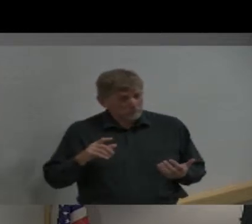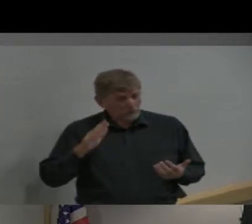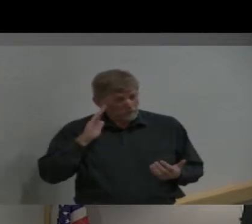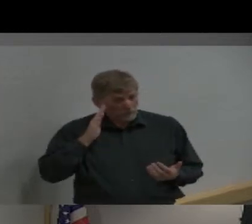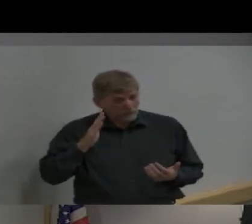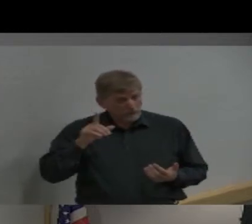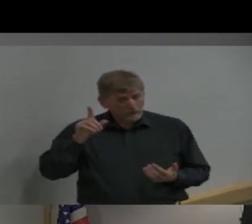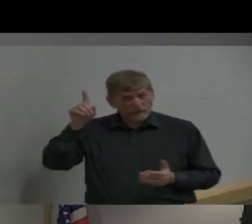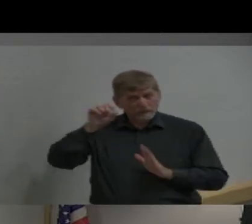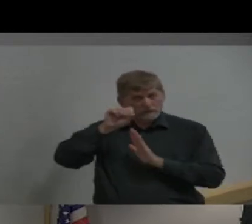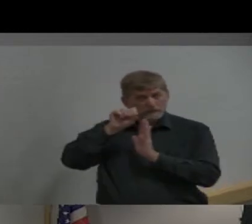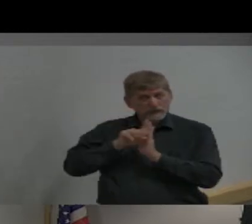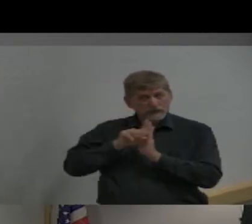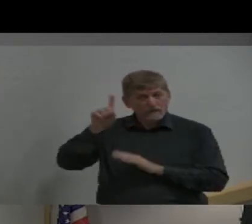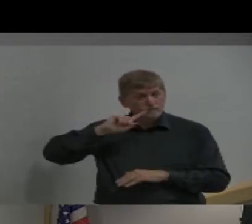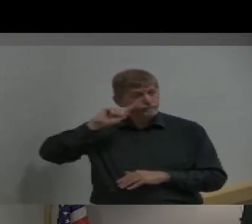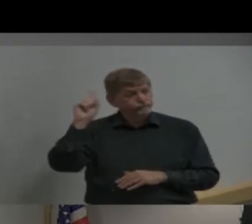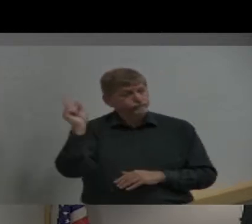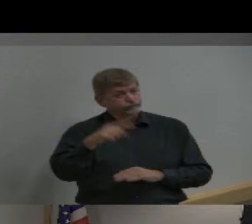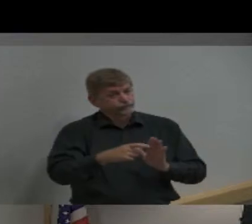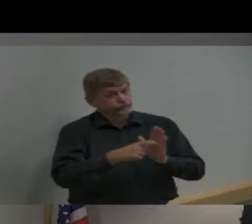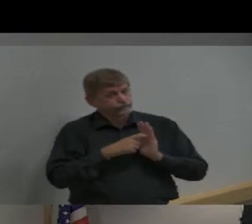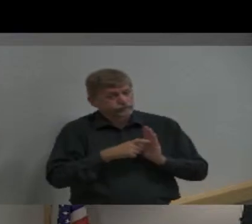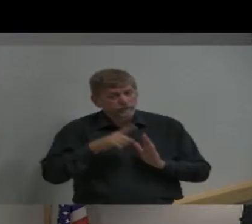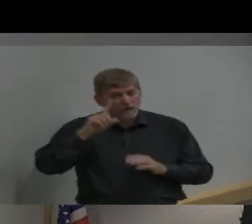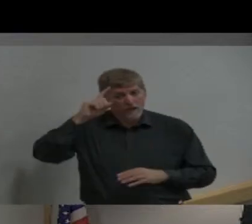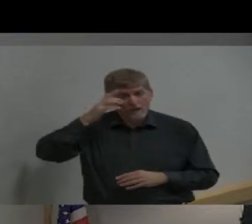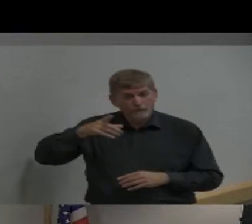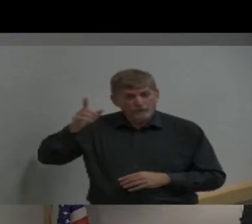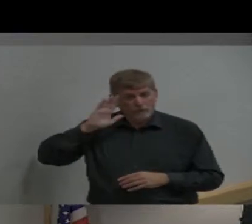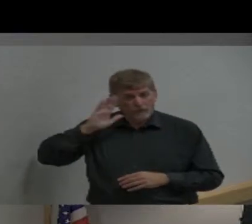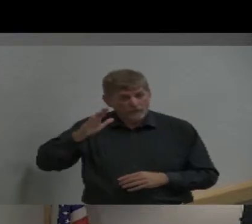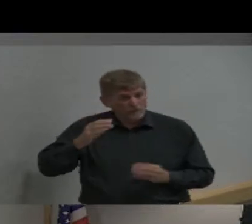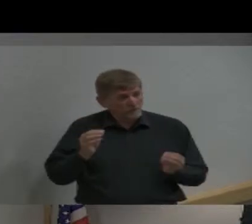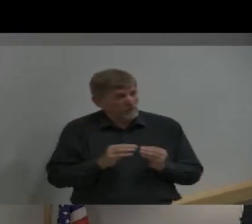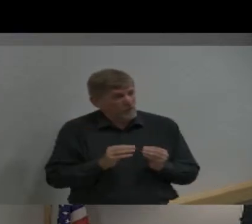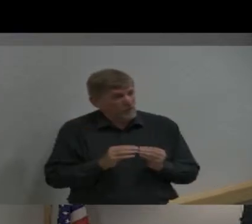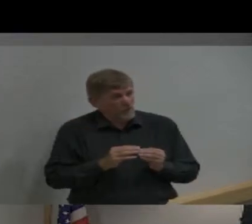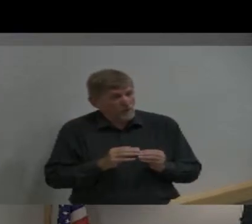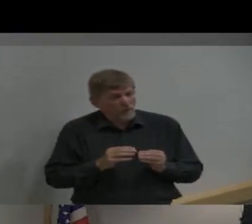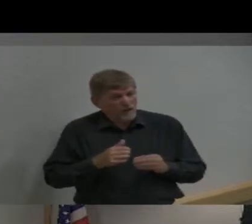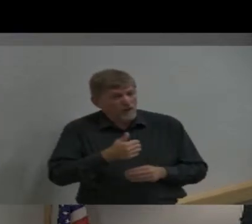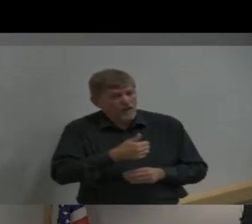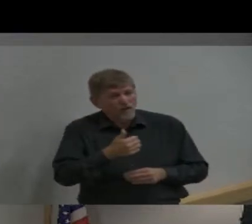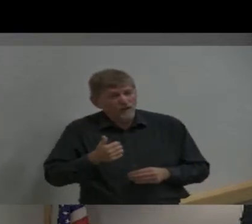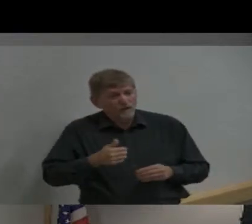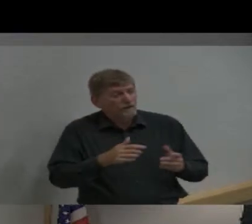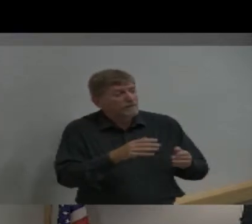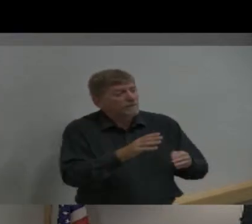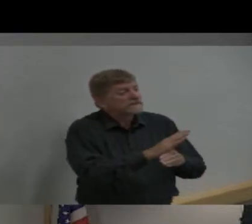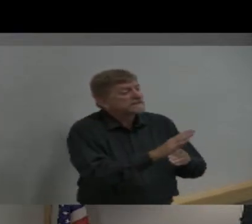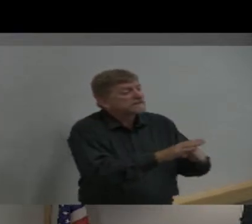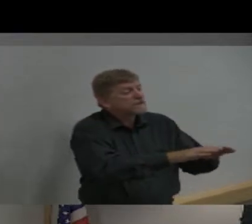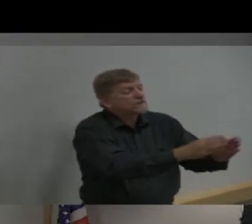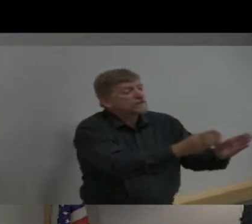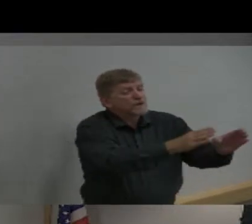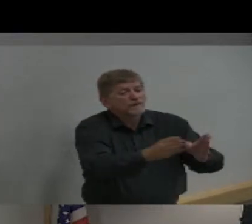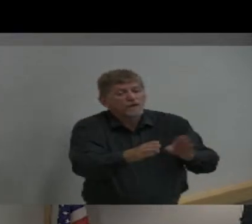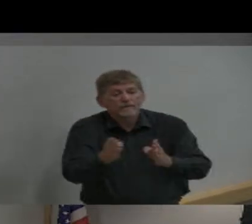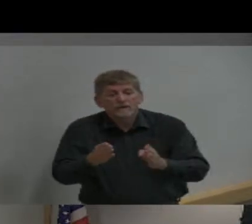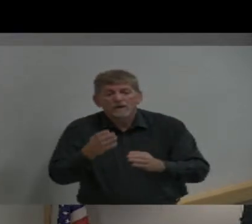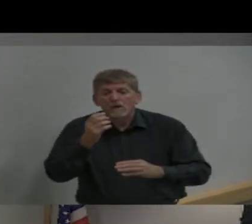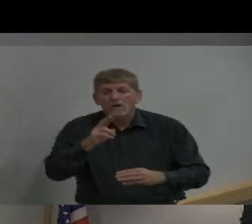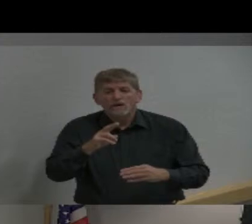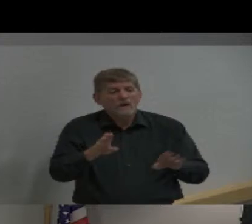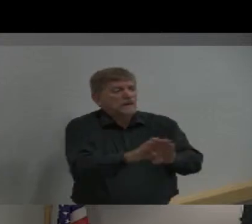governor to do anything more than he has already done about the reopening plan or pulling back from that? Or what are you hoping